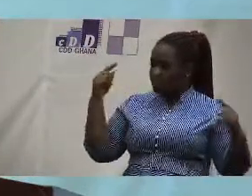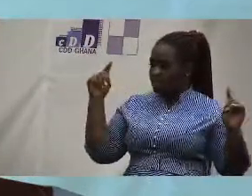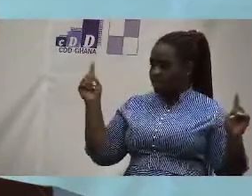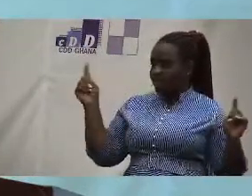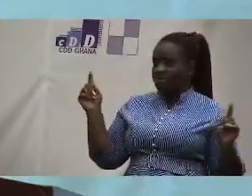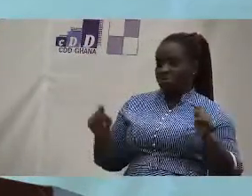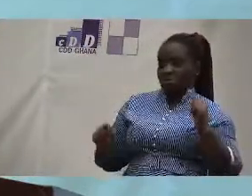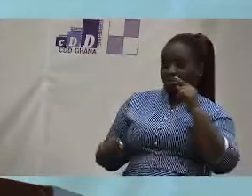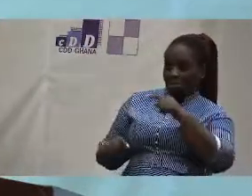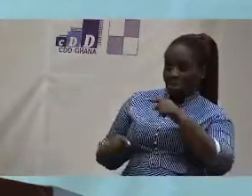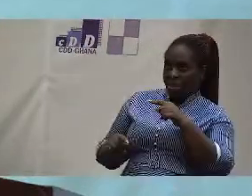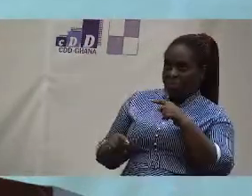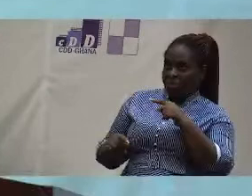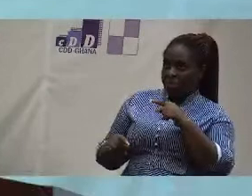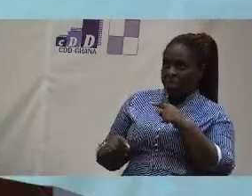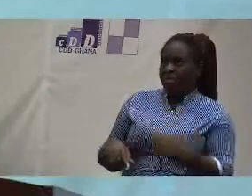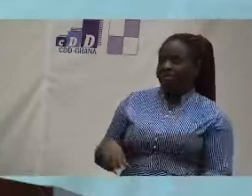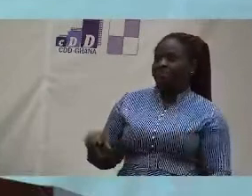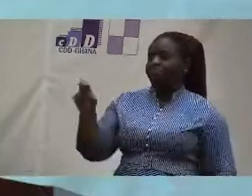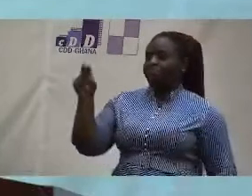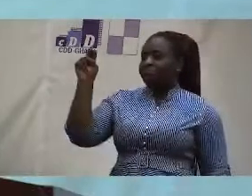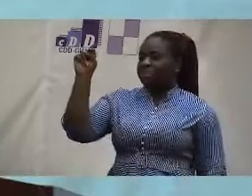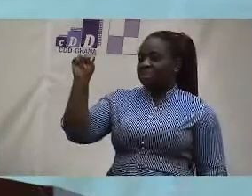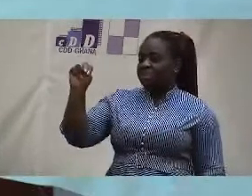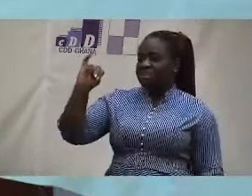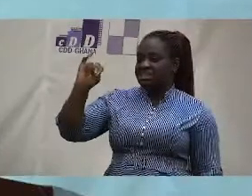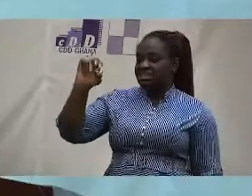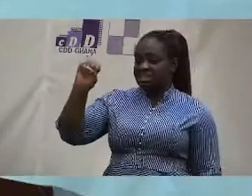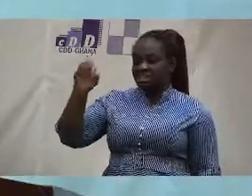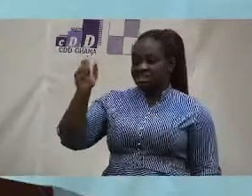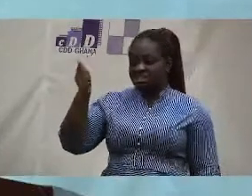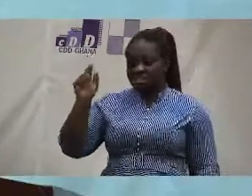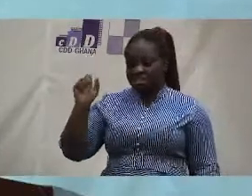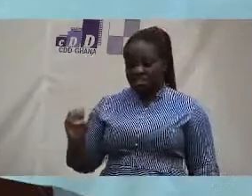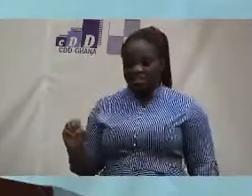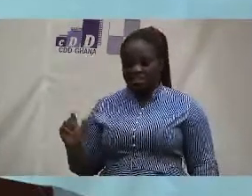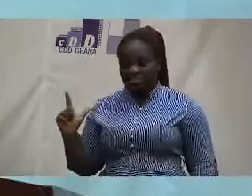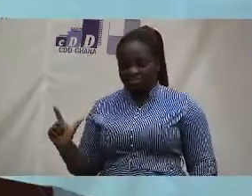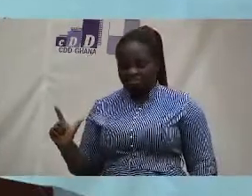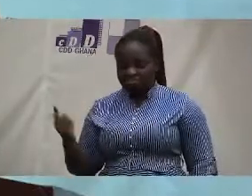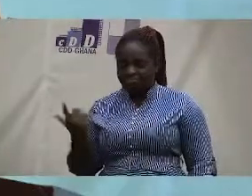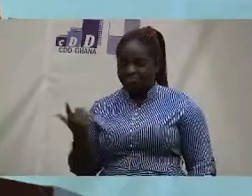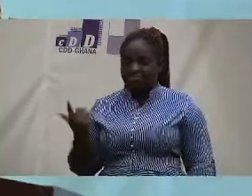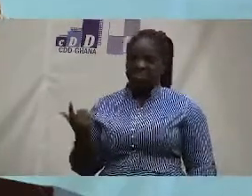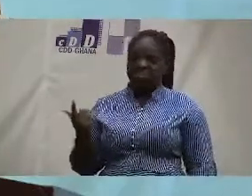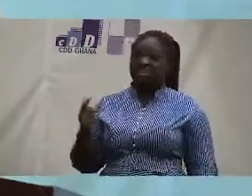at Niger in December 2020 and Guinea-Bissau, February